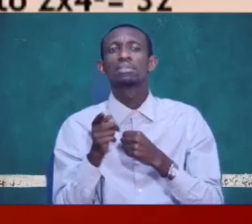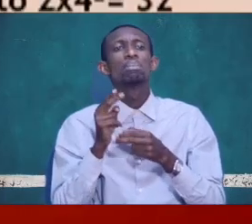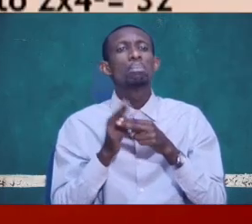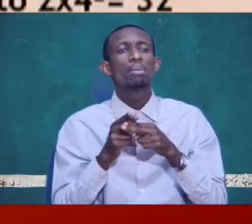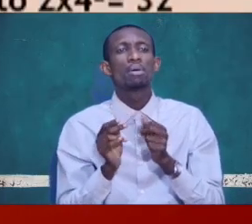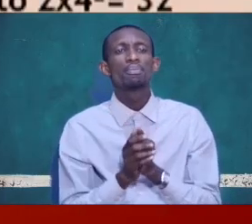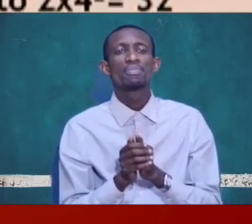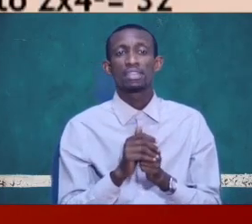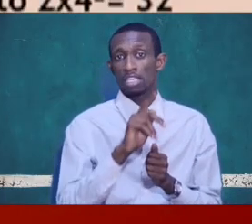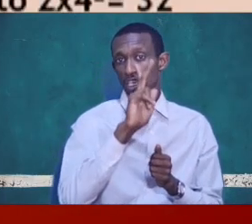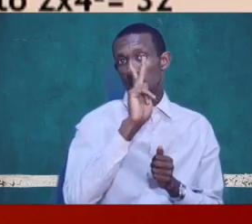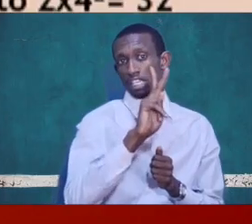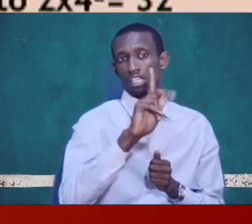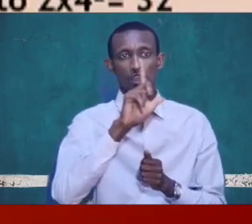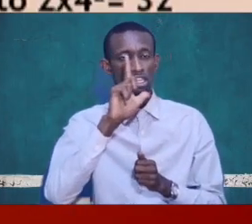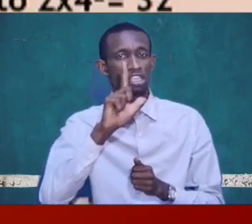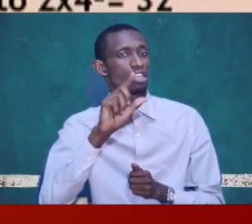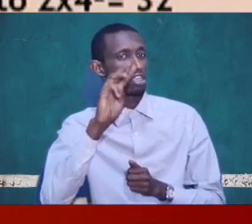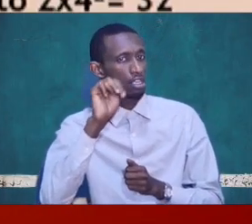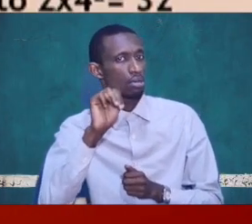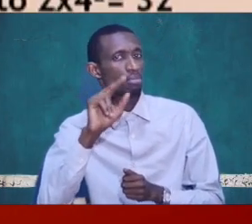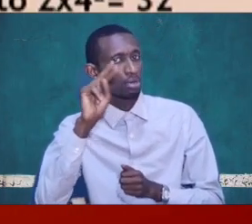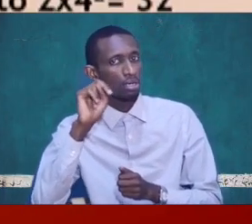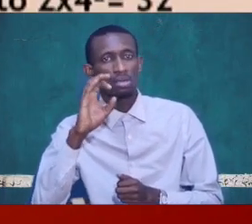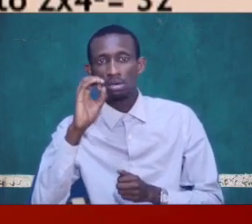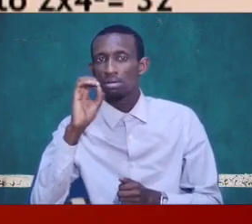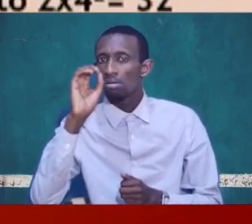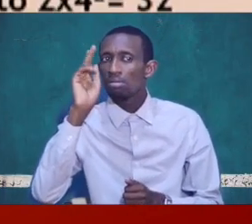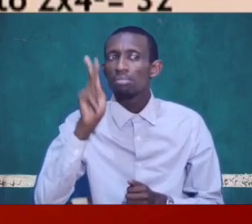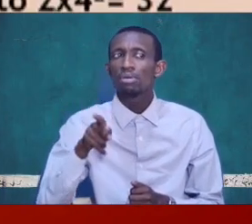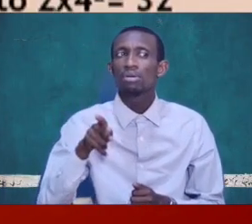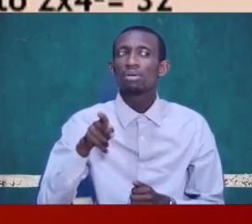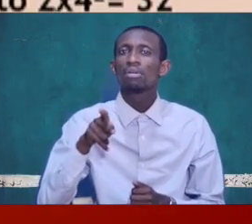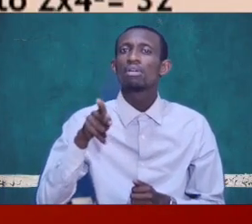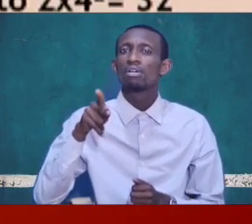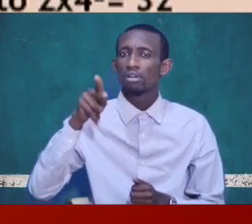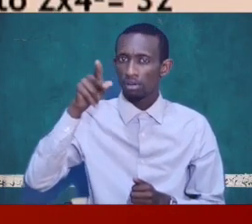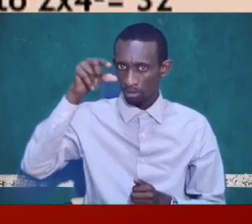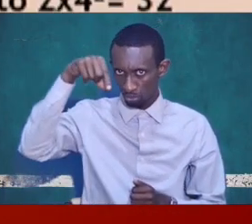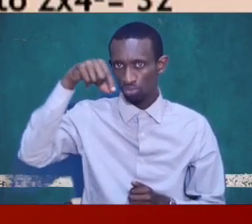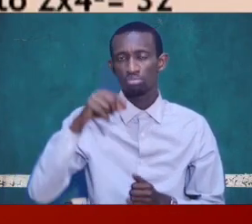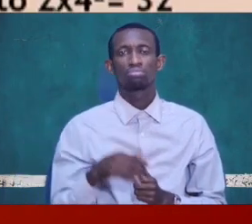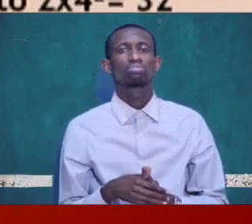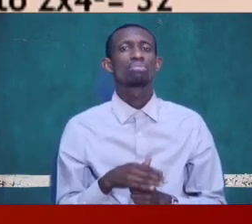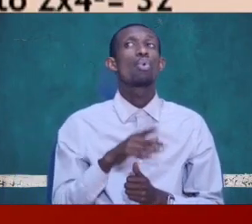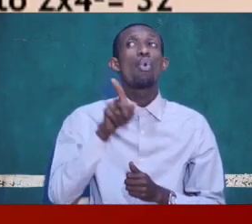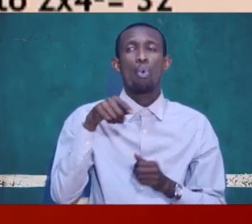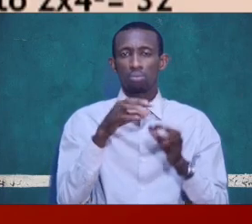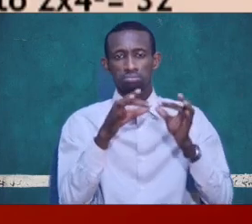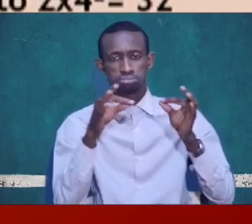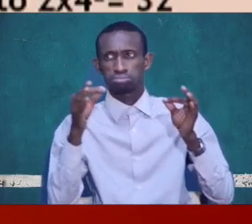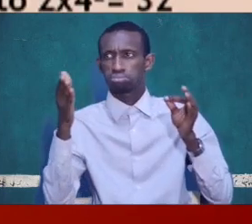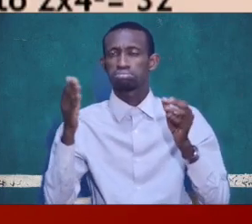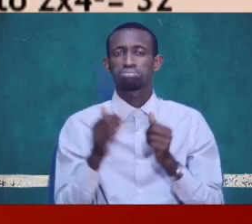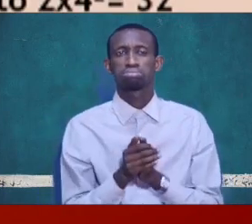L, M, N, O, P, and Q, like this. We have energy level number